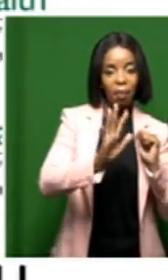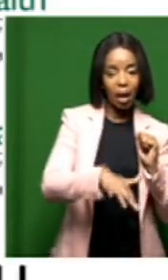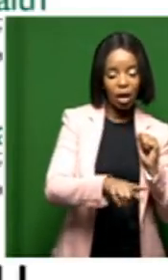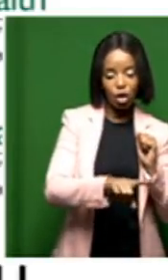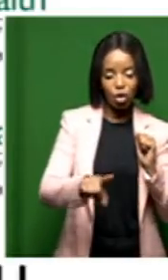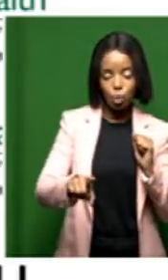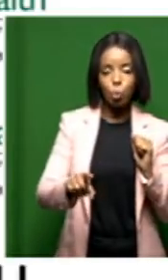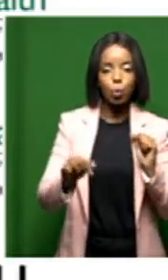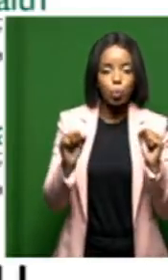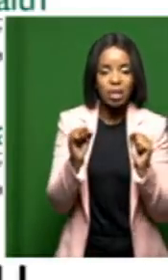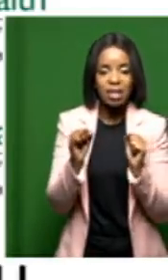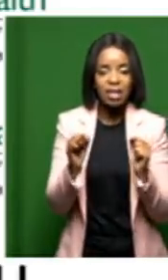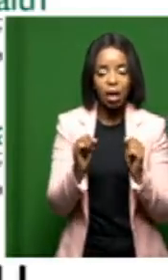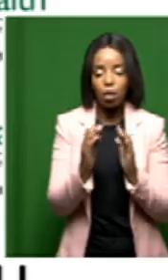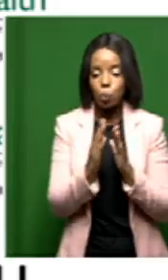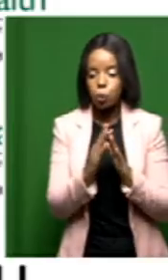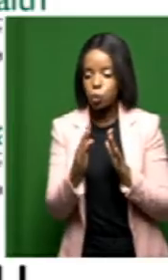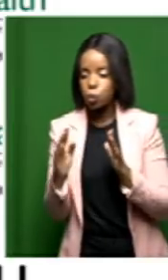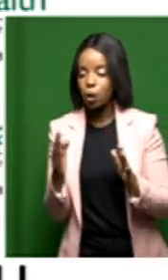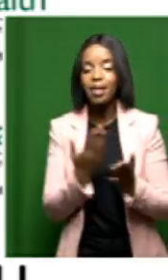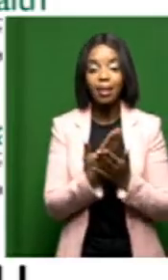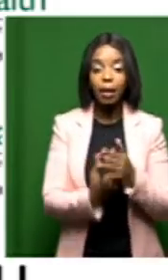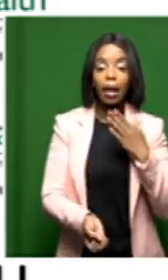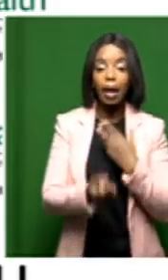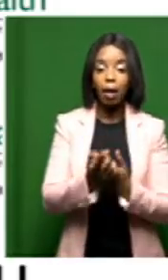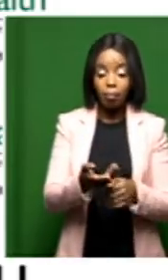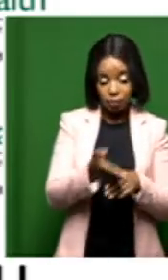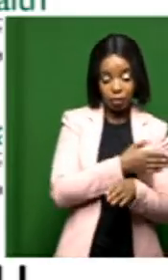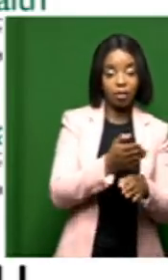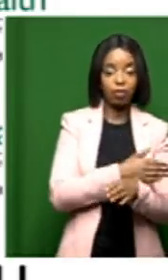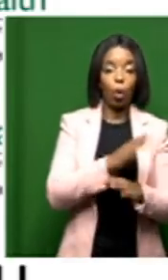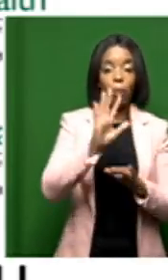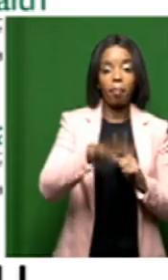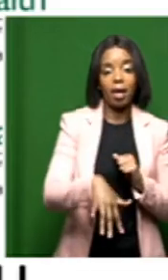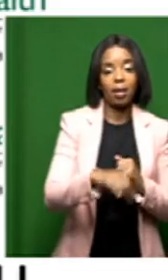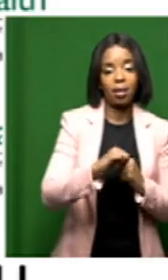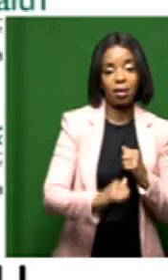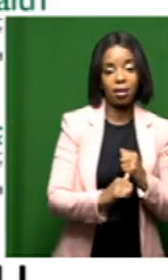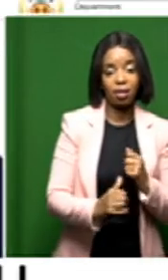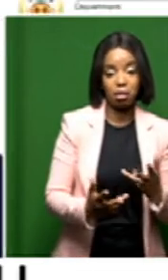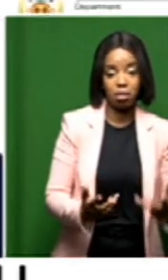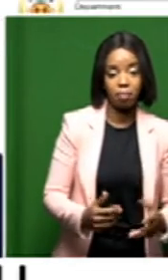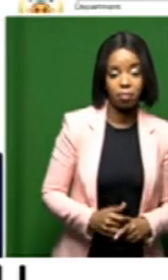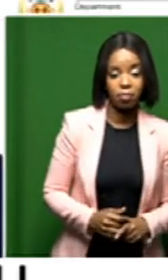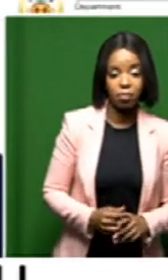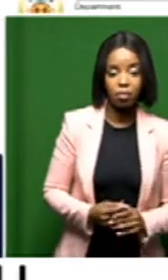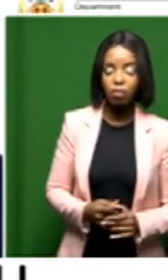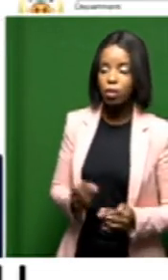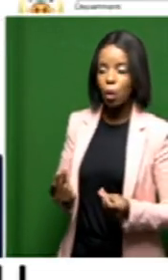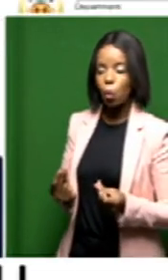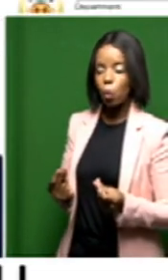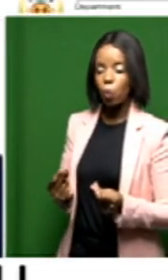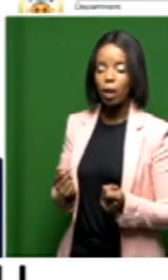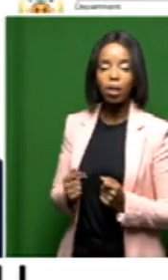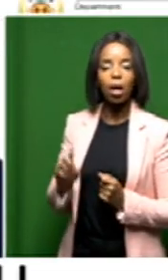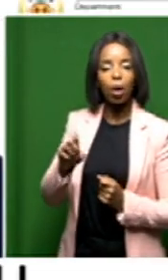we're likely to get the next wave. It might come earlier, just like we saw in the last year. Quick questions, Minister. I'm going to fire